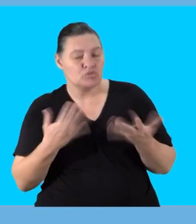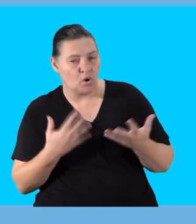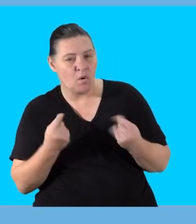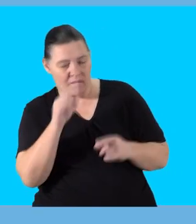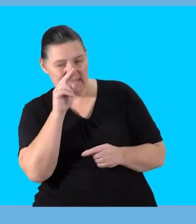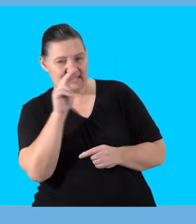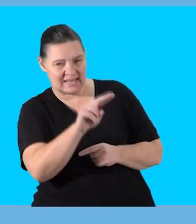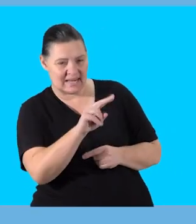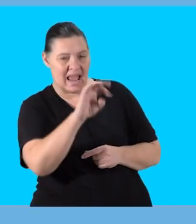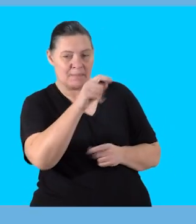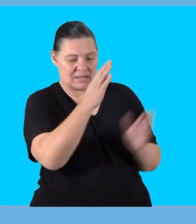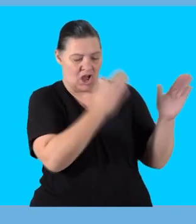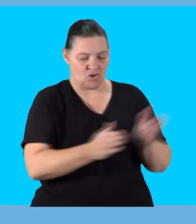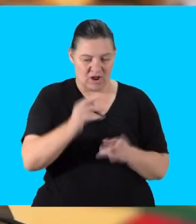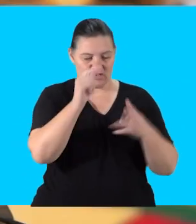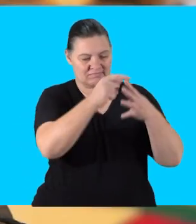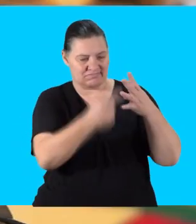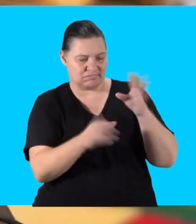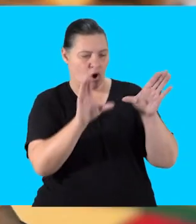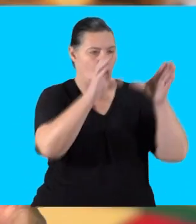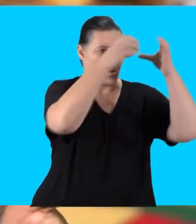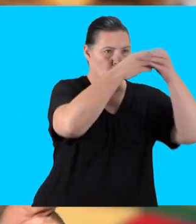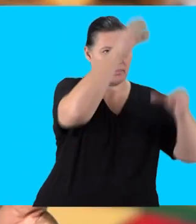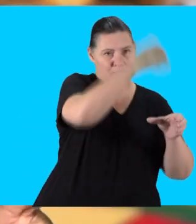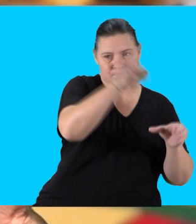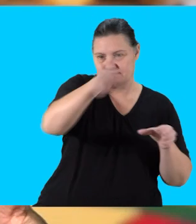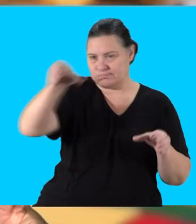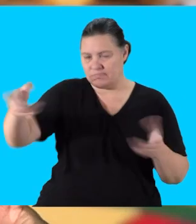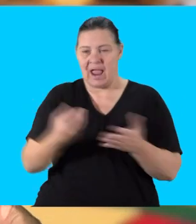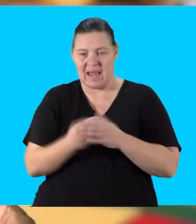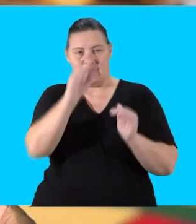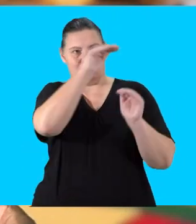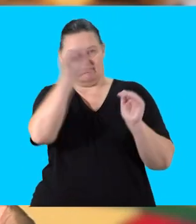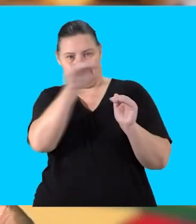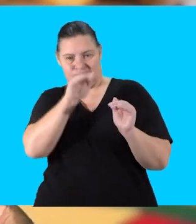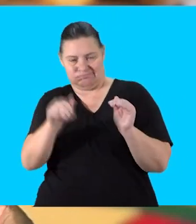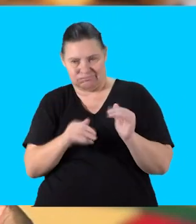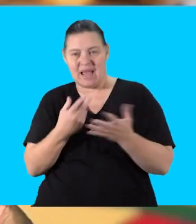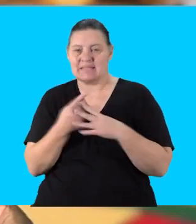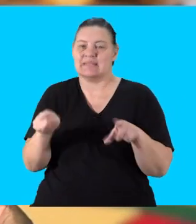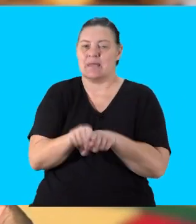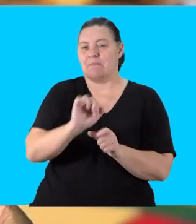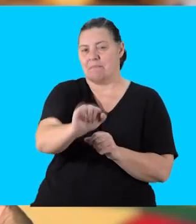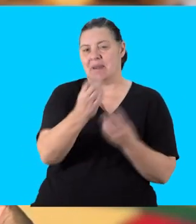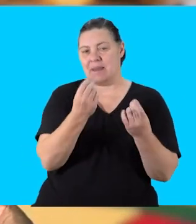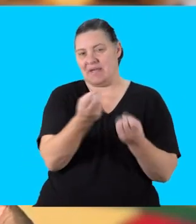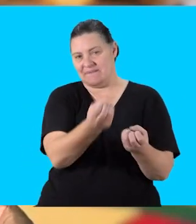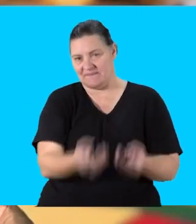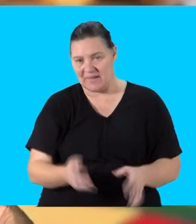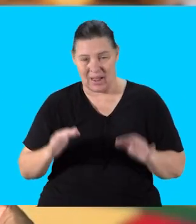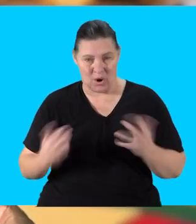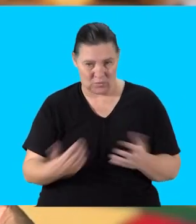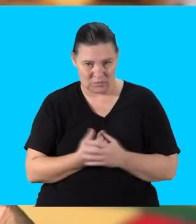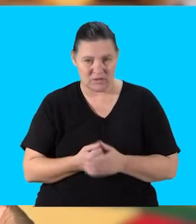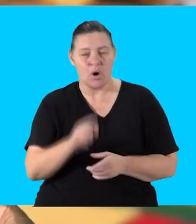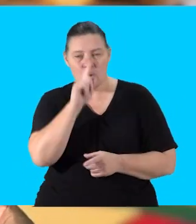So we have seen how the elements are arranged in terms of the groups and the periods, in terms of the atomic numbers as well. Now let's look at the properties